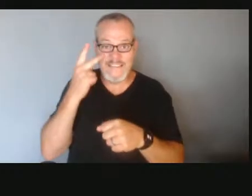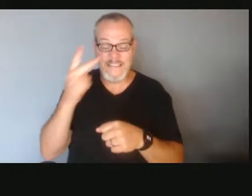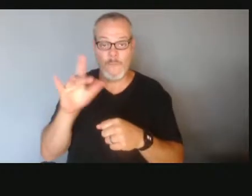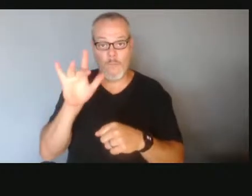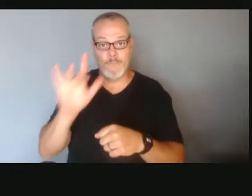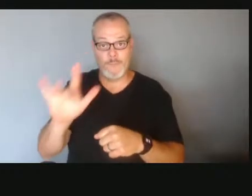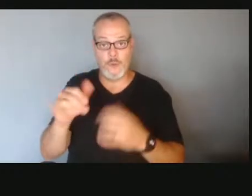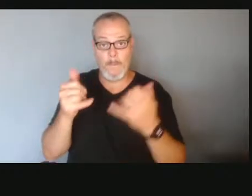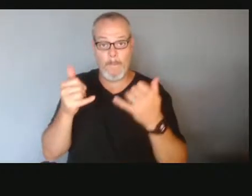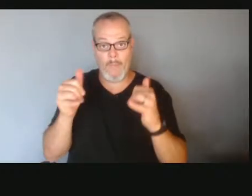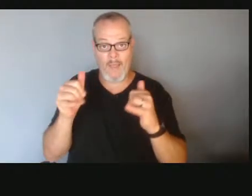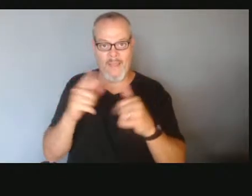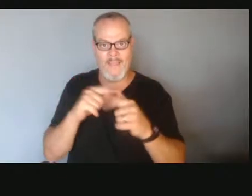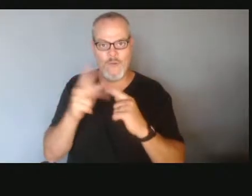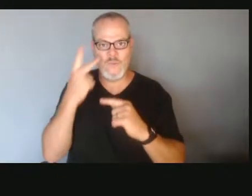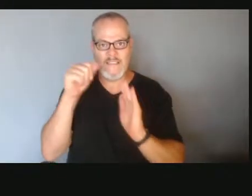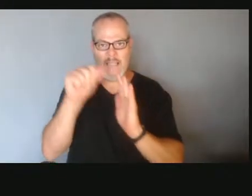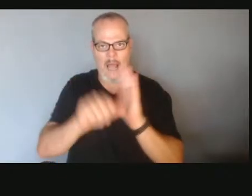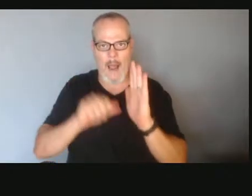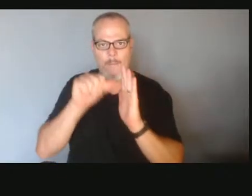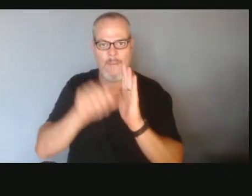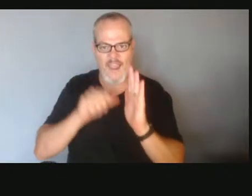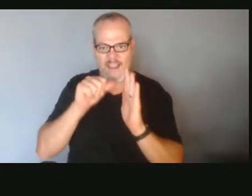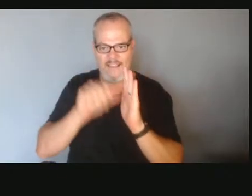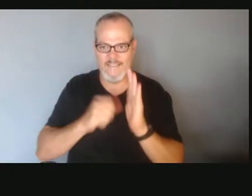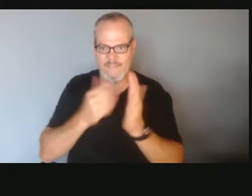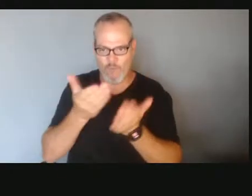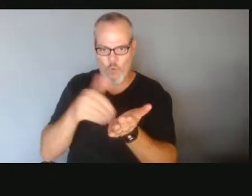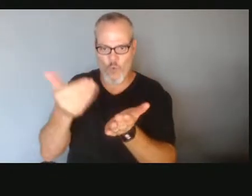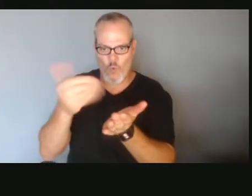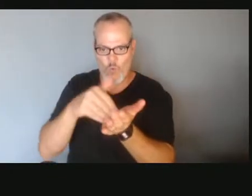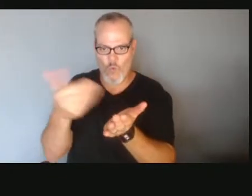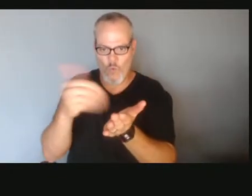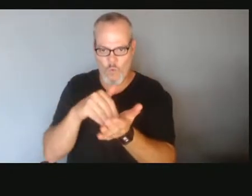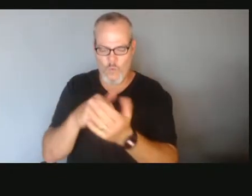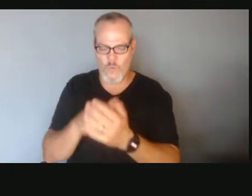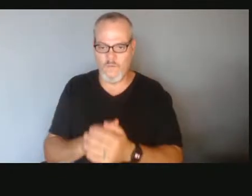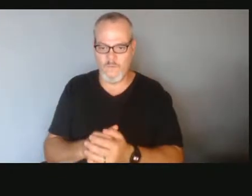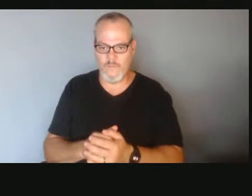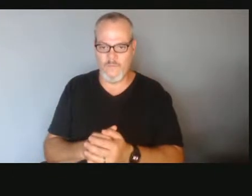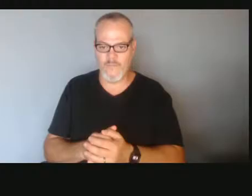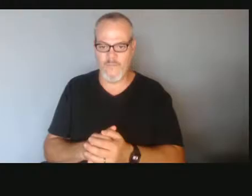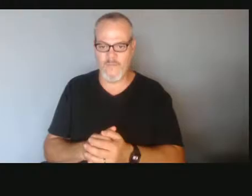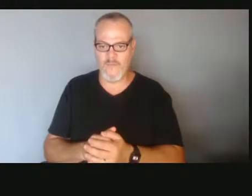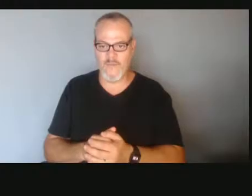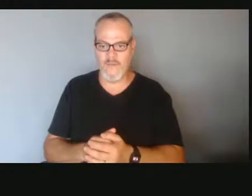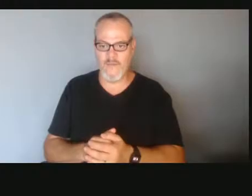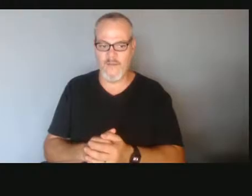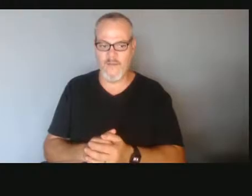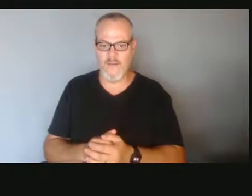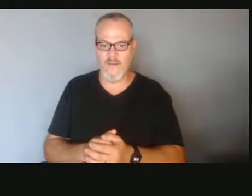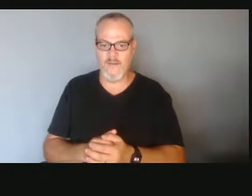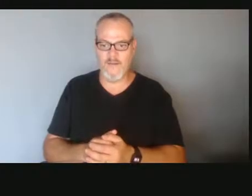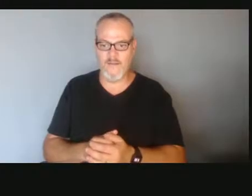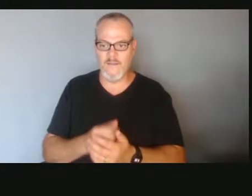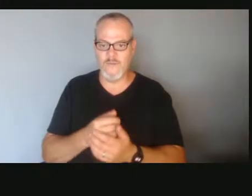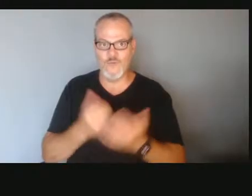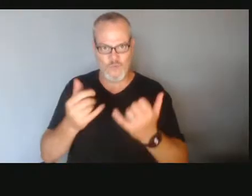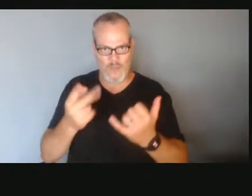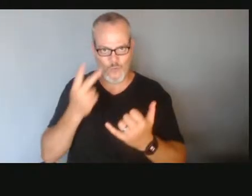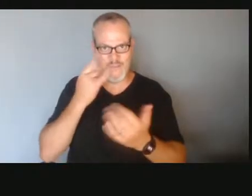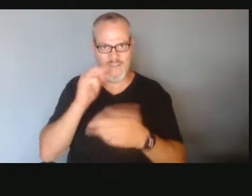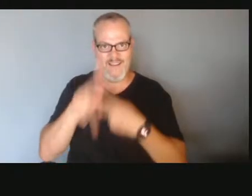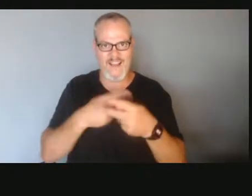can see this animate a couple times here. And this is our inter-episode pattern that we see here.